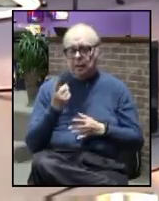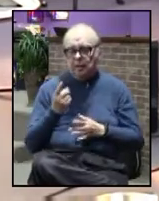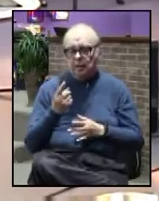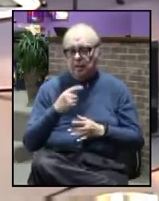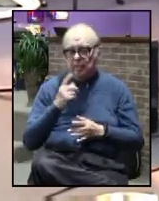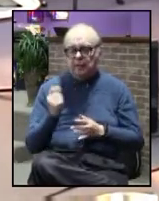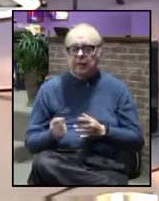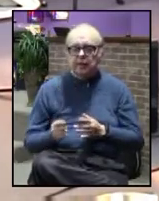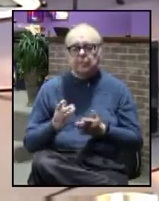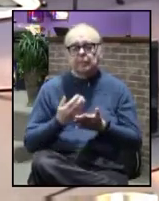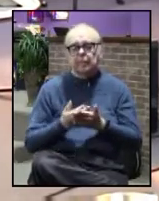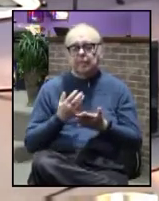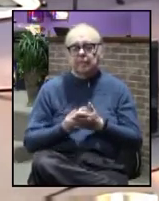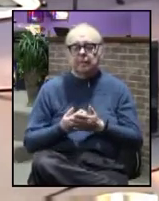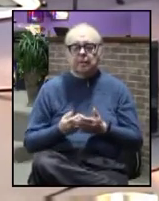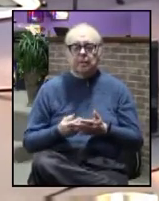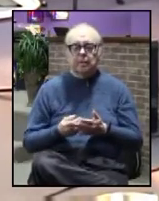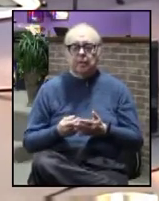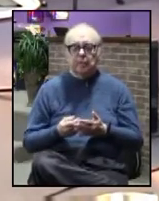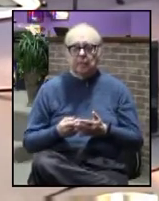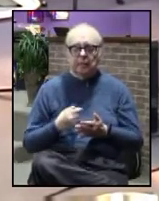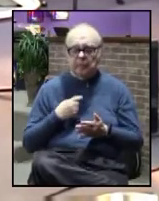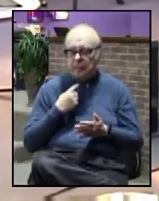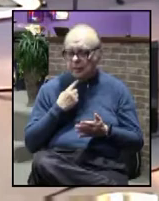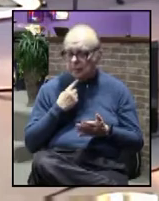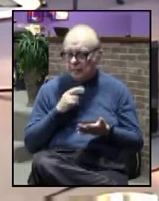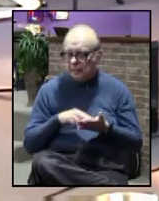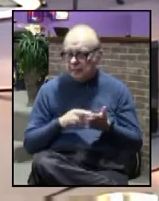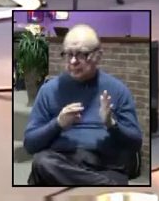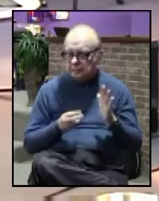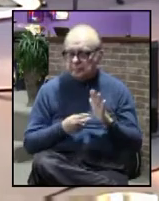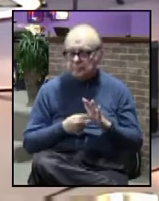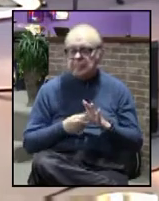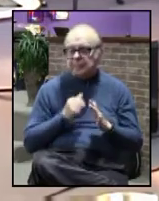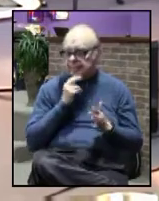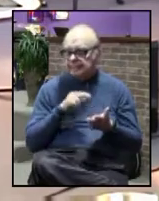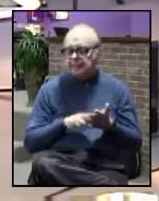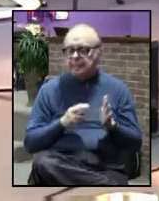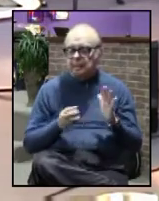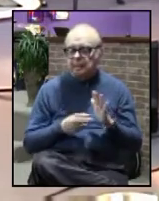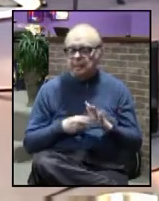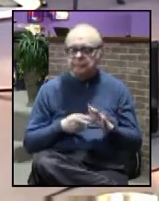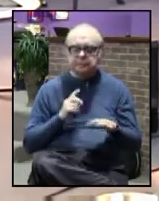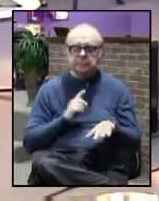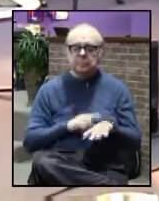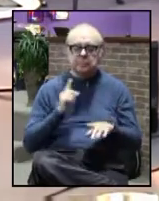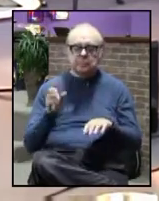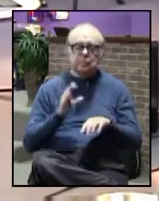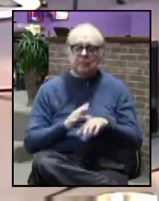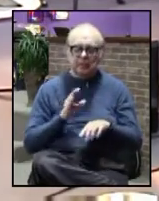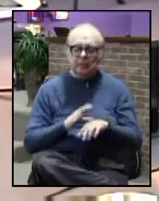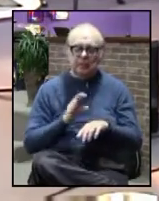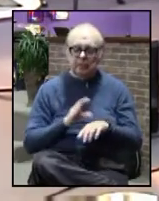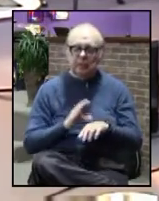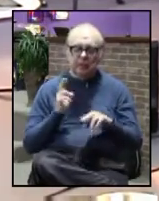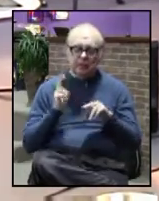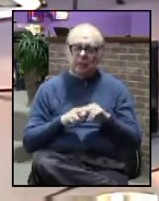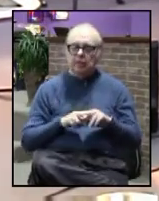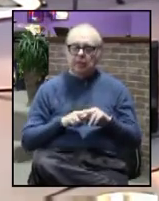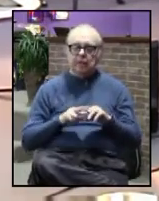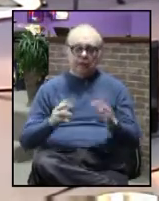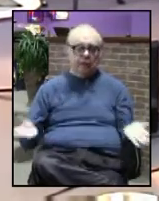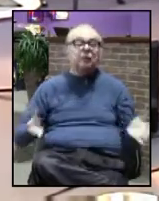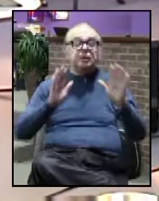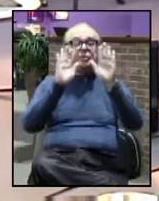your time. And what I'm talking about, it doesn't mean time for church is not just sitting in here on